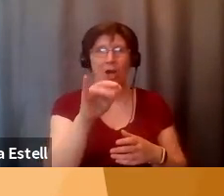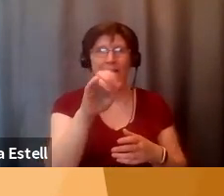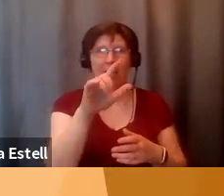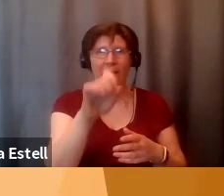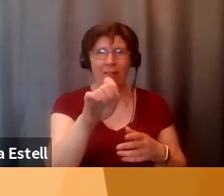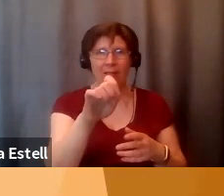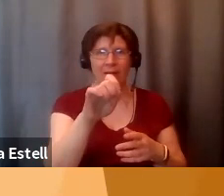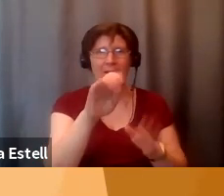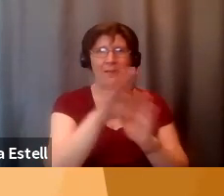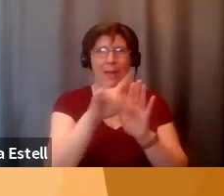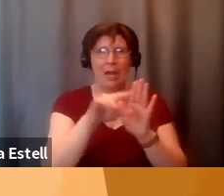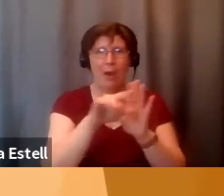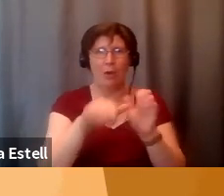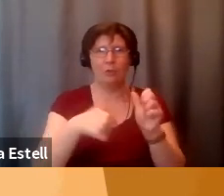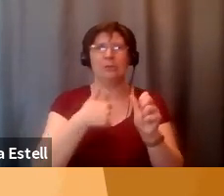back